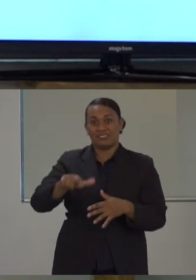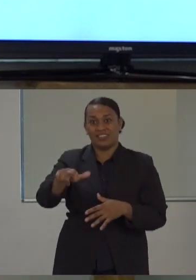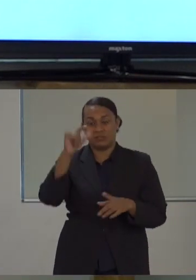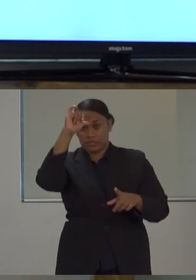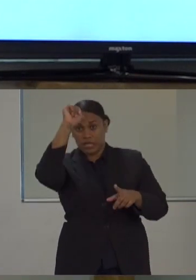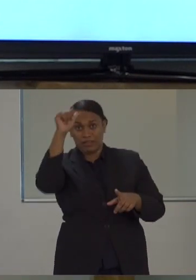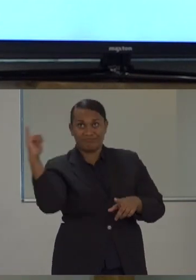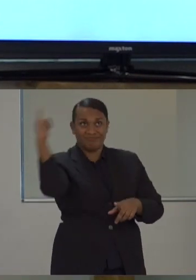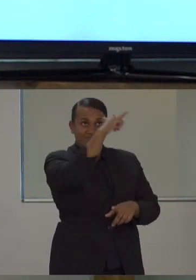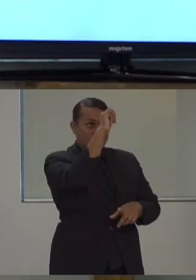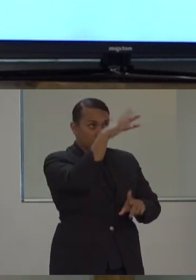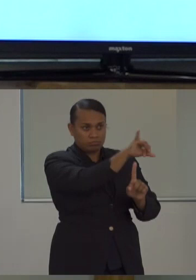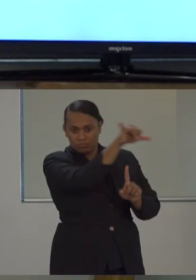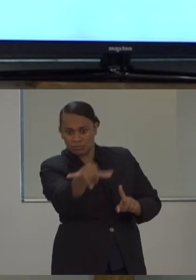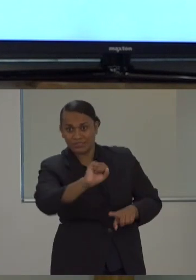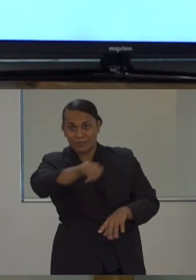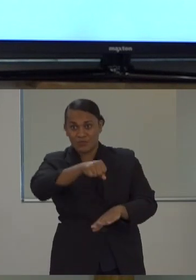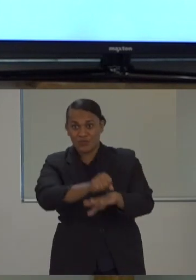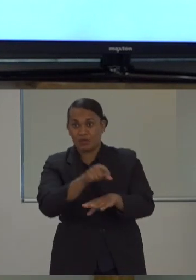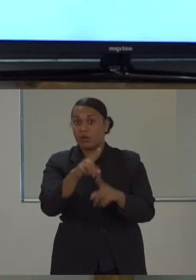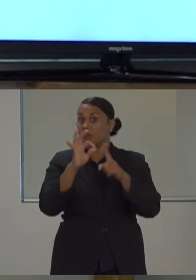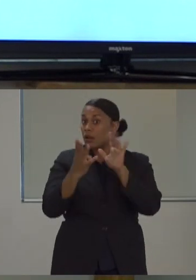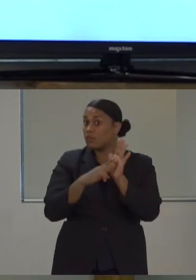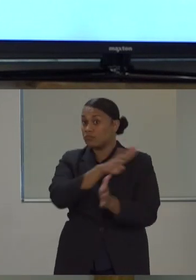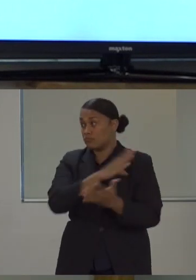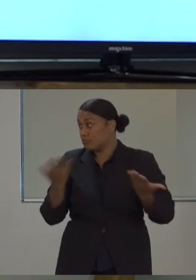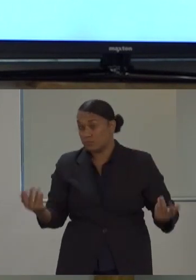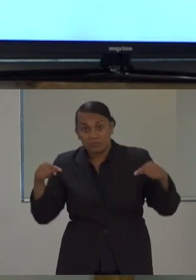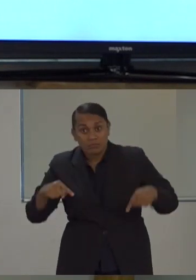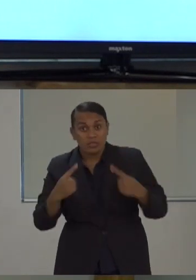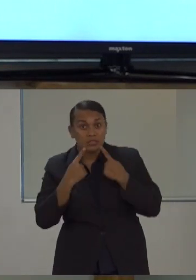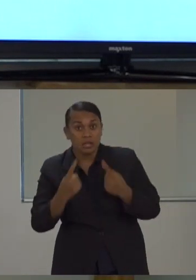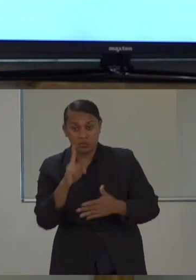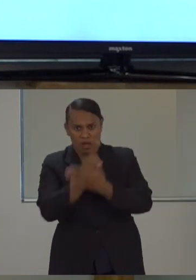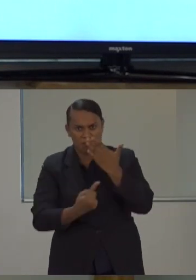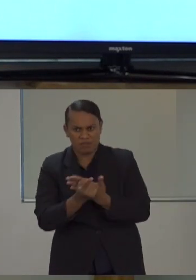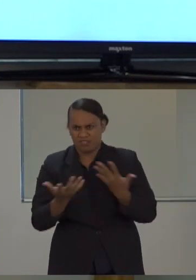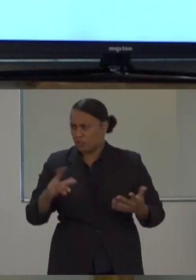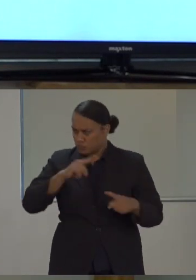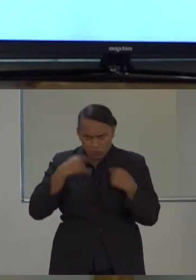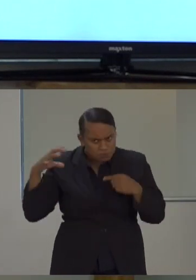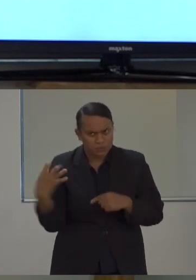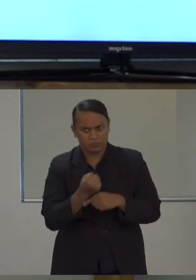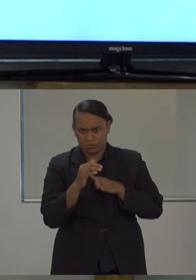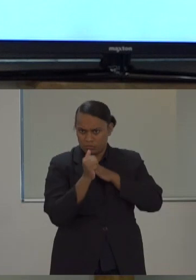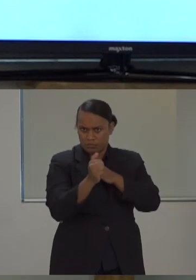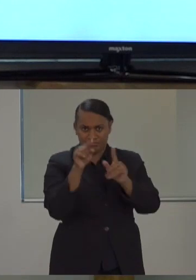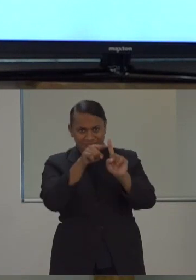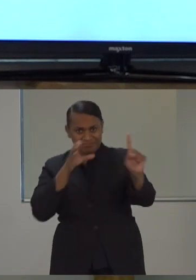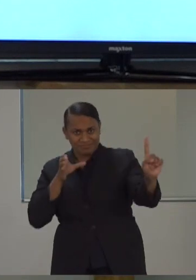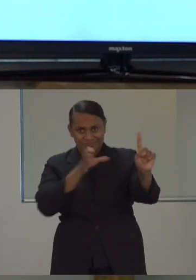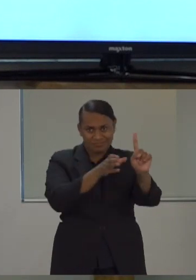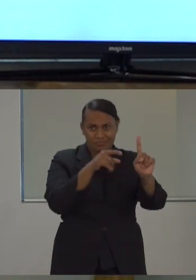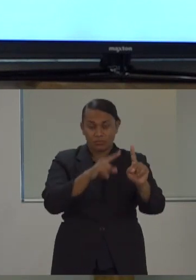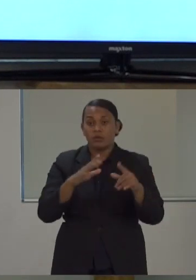Honourable Prime Minister is that this case has led us to refine, to change out the quarantine period that we've put in place for people